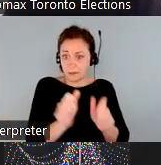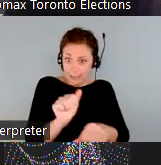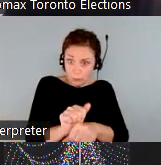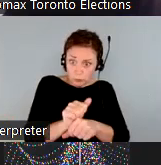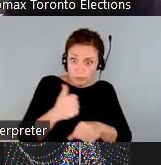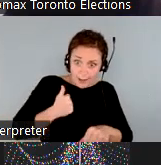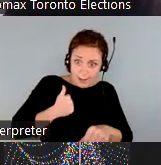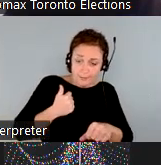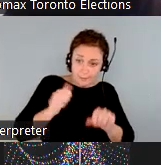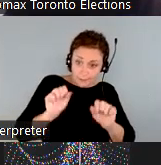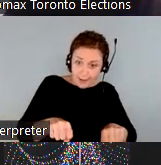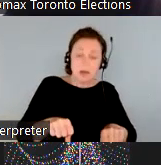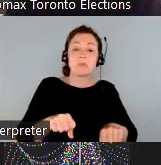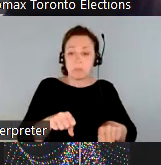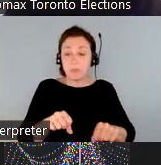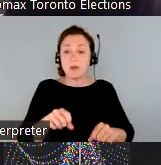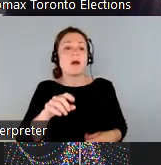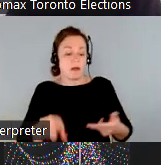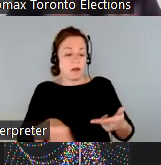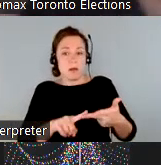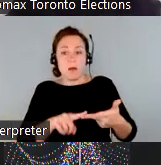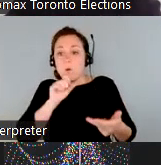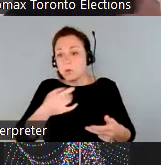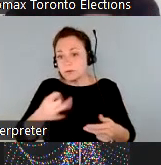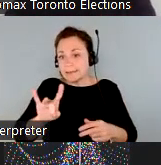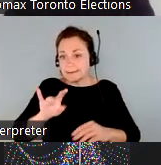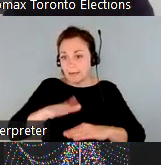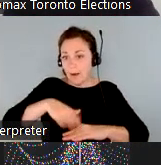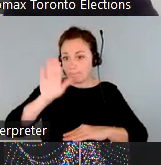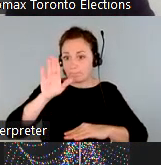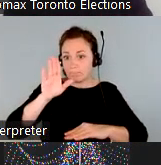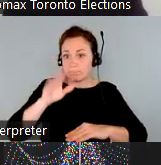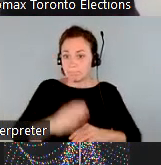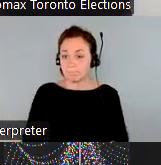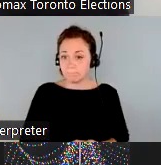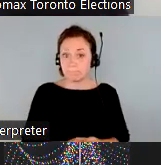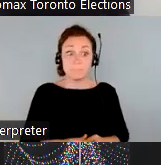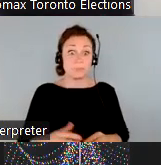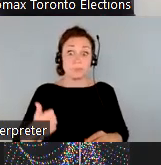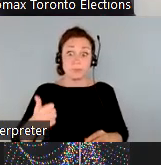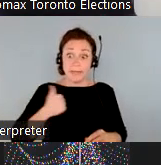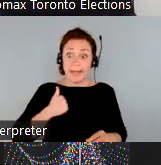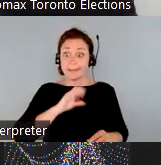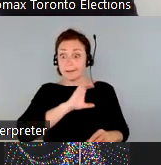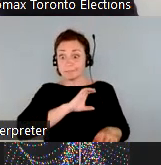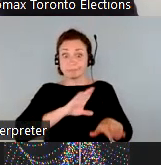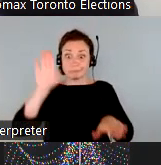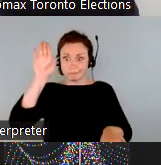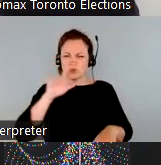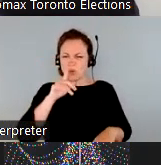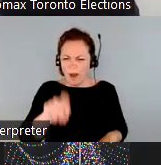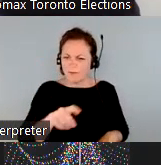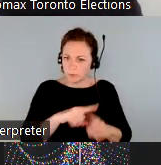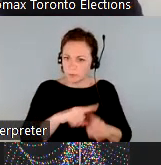So you don't need to be an eligible elector. You don't have to be a Canadian citizen, but you do have to be over 18 and eligible to work